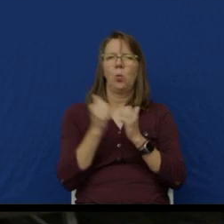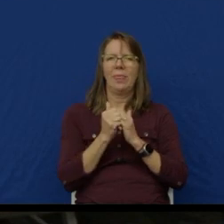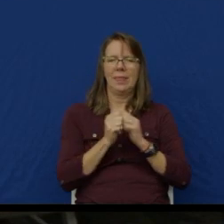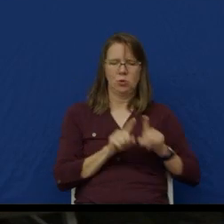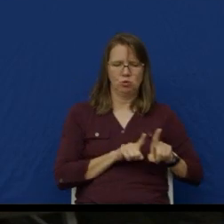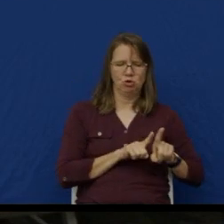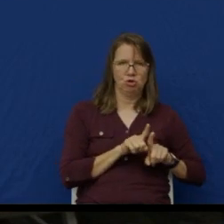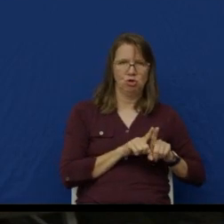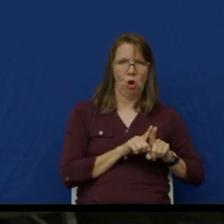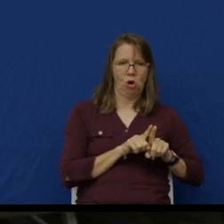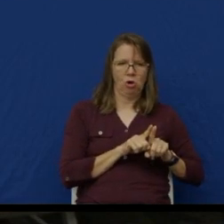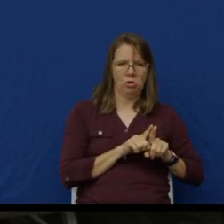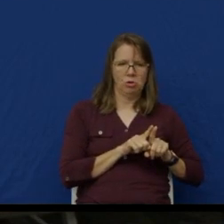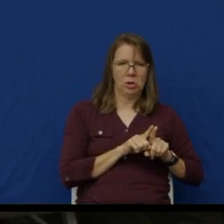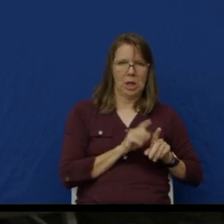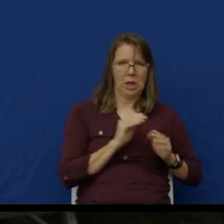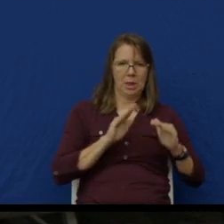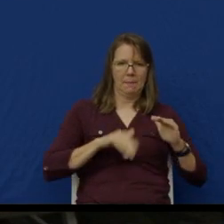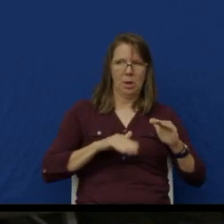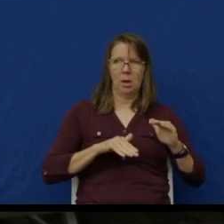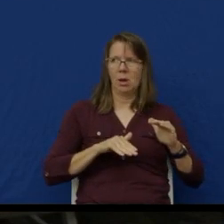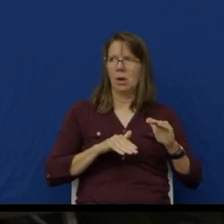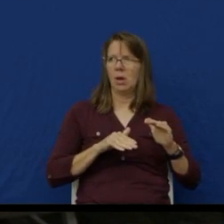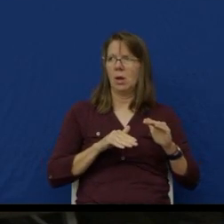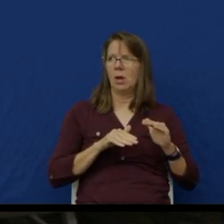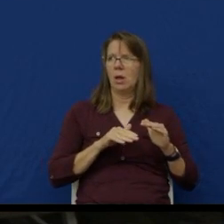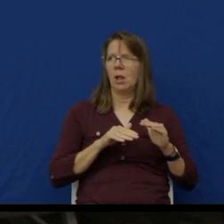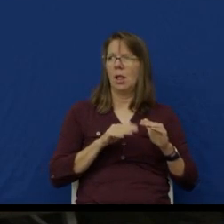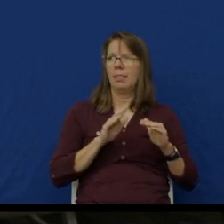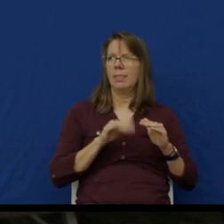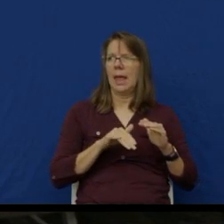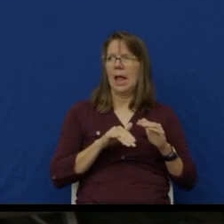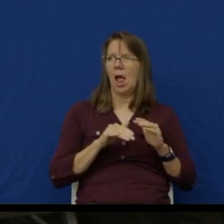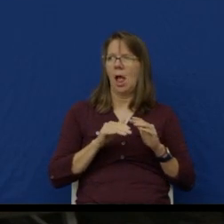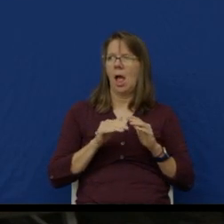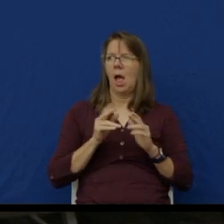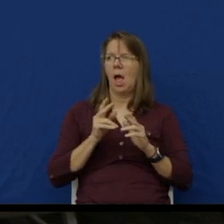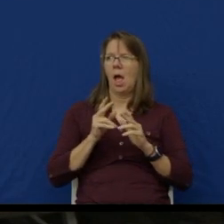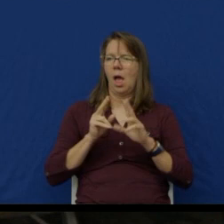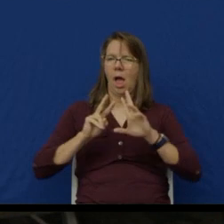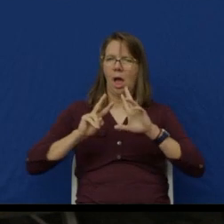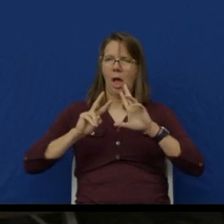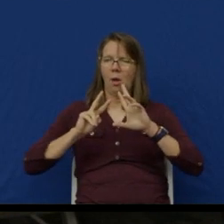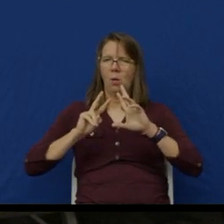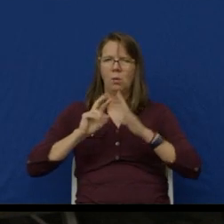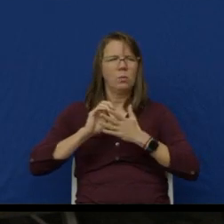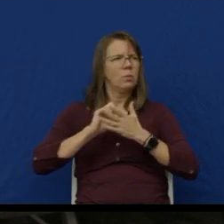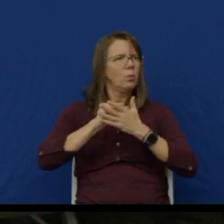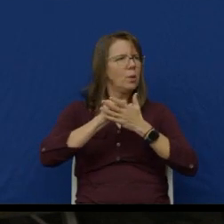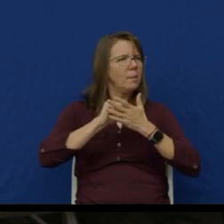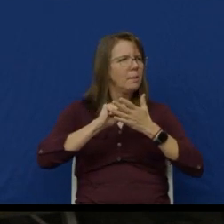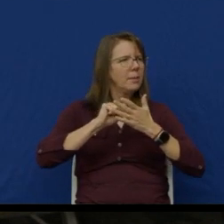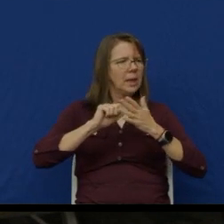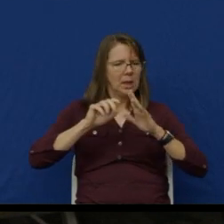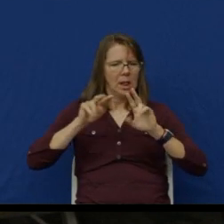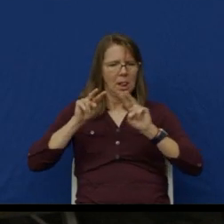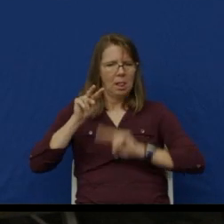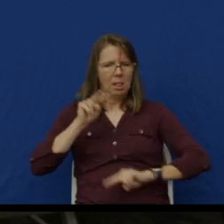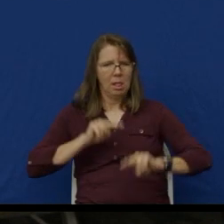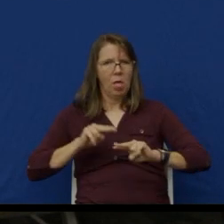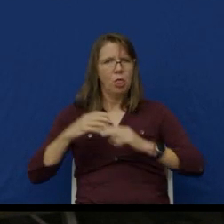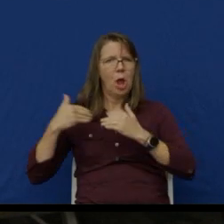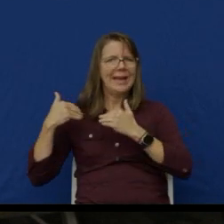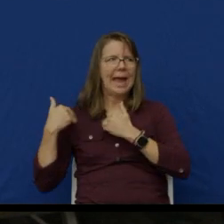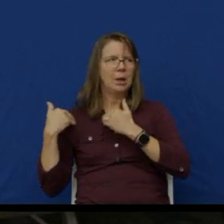approval of the reimagined assessment accountability system. That's when we really start, waking up some people out there that